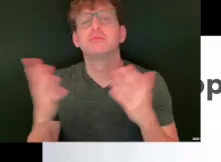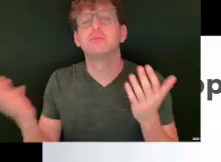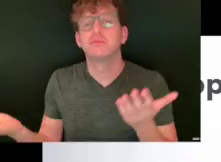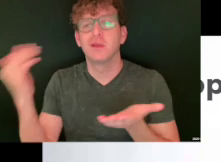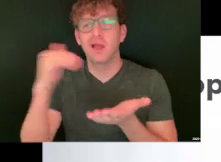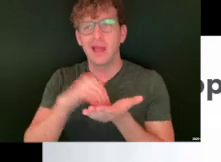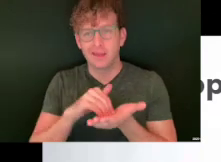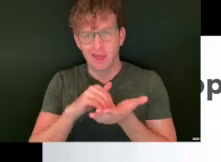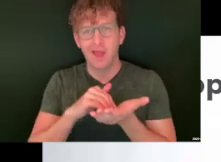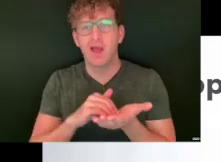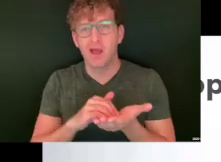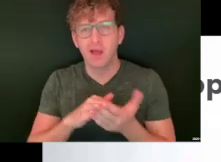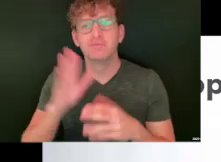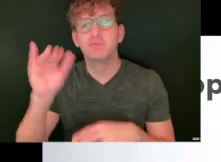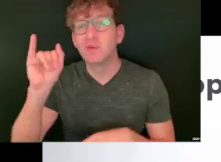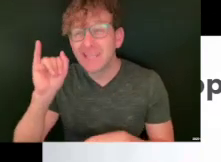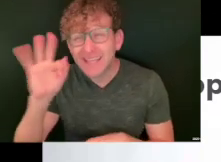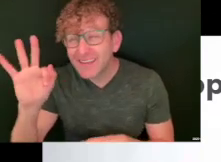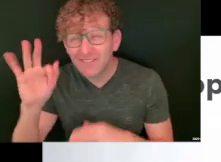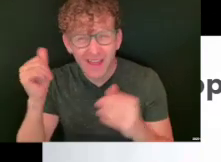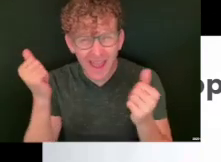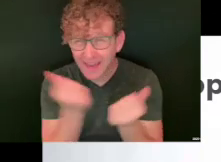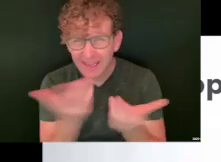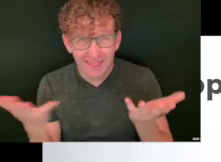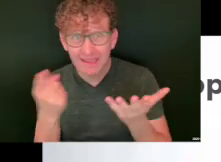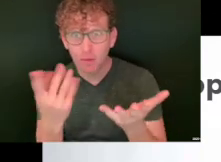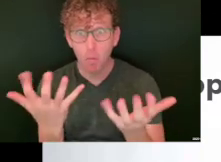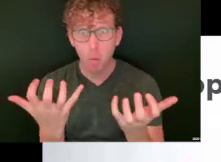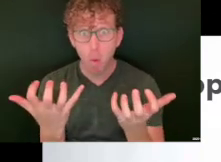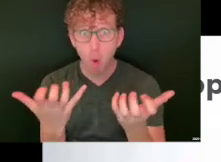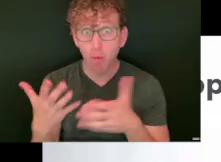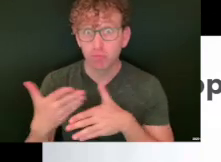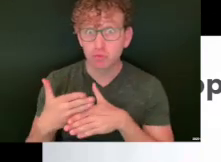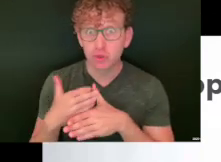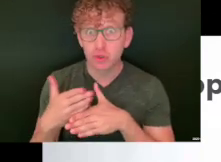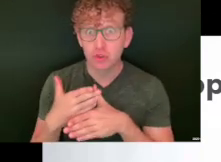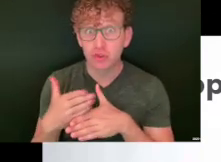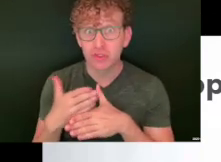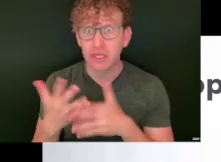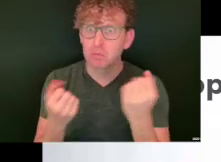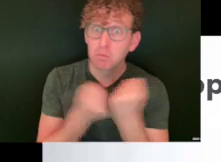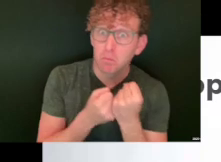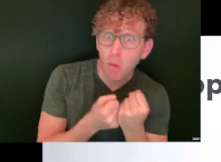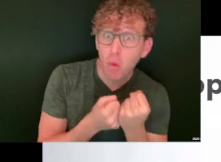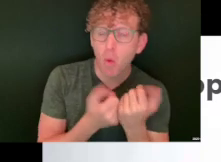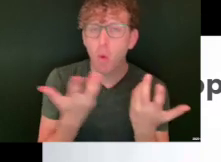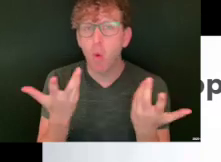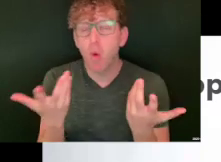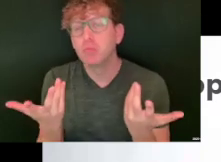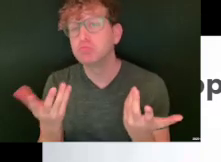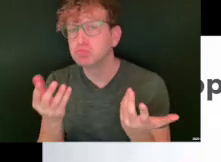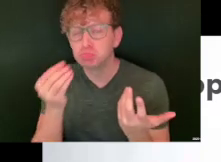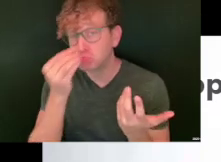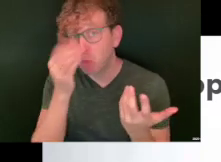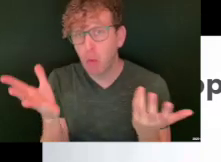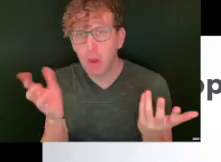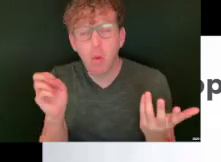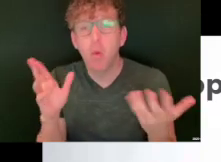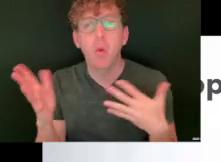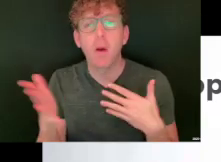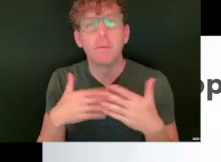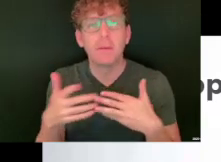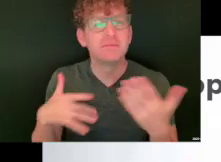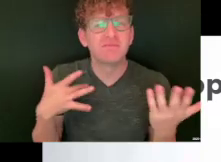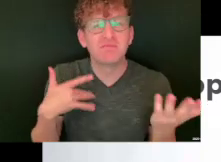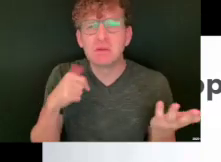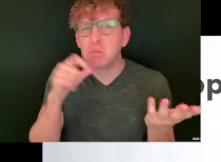one-on-one meetings to discuss your needs, problems, and potential solutions? Your answer choices